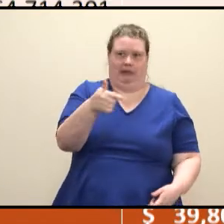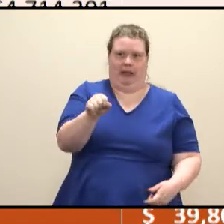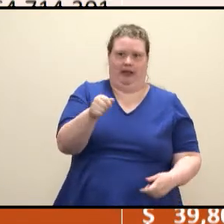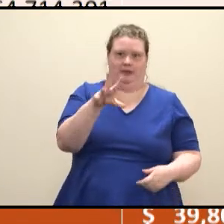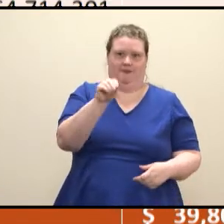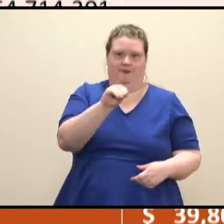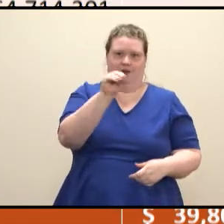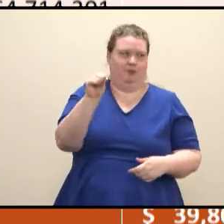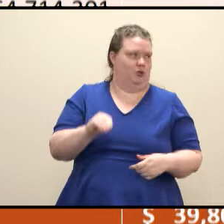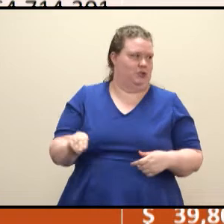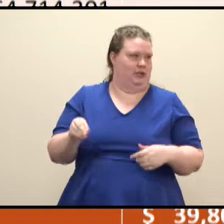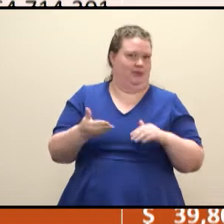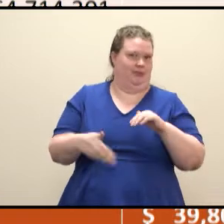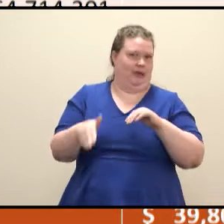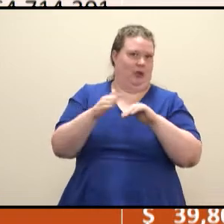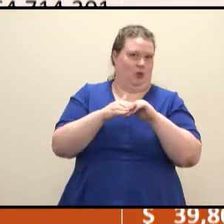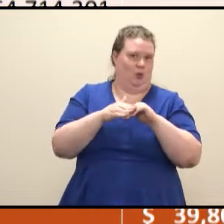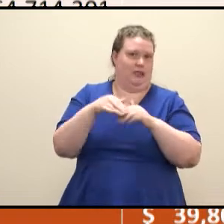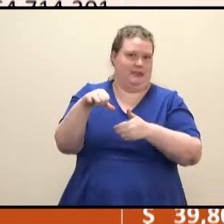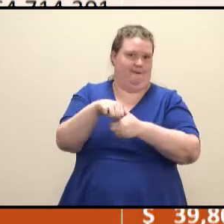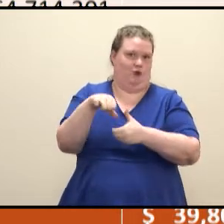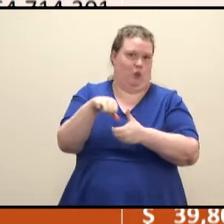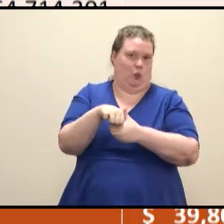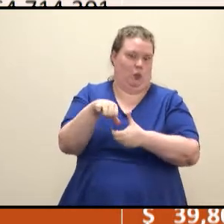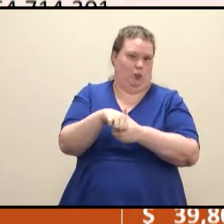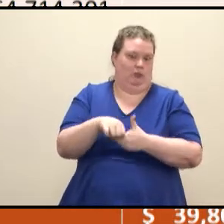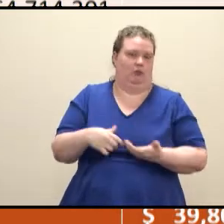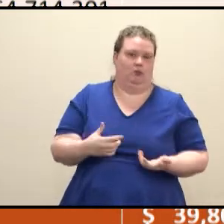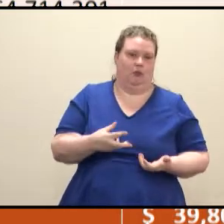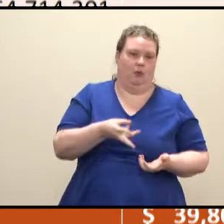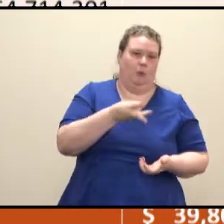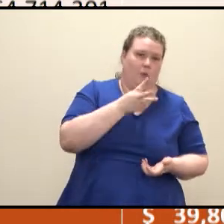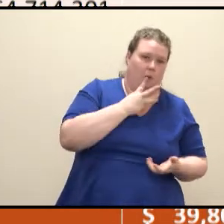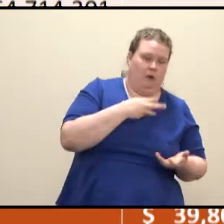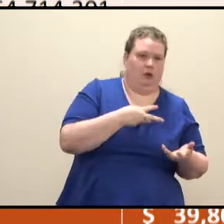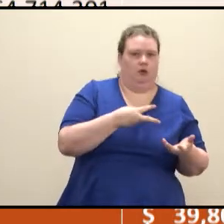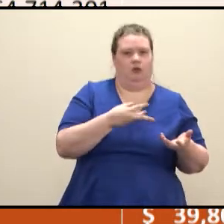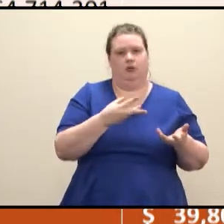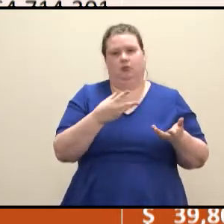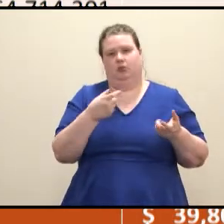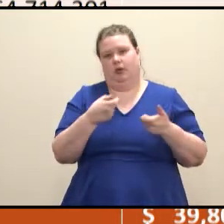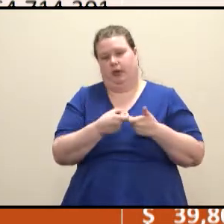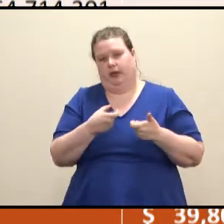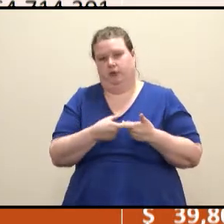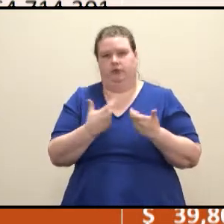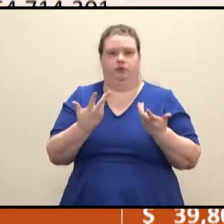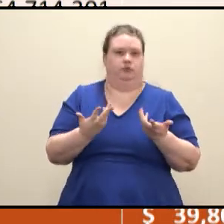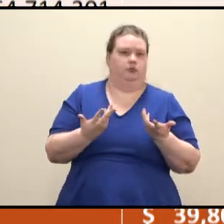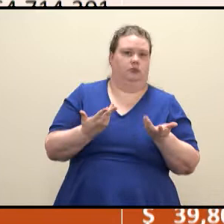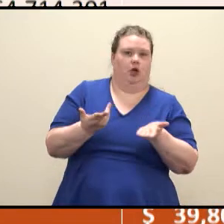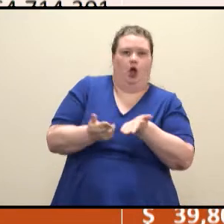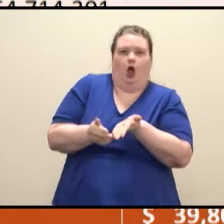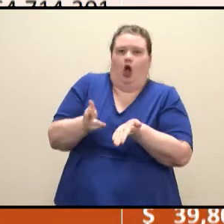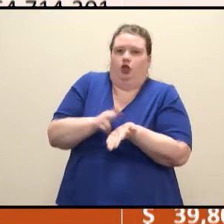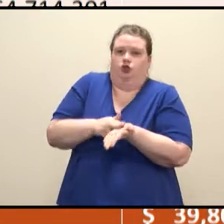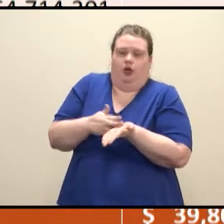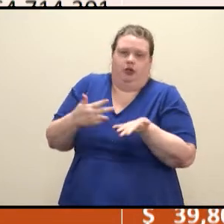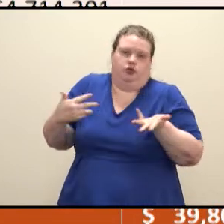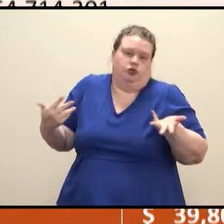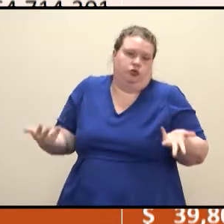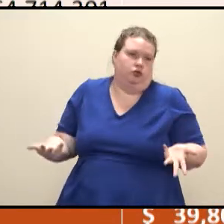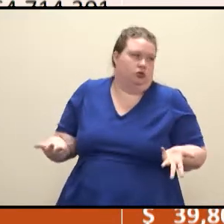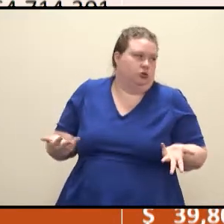50% increase in fuel. We've got increases just in contractual